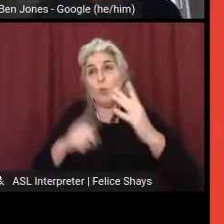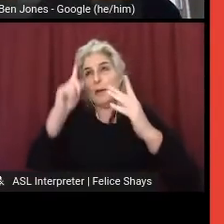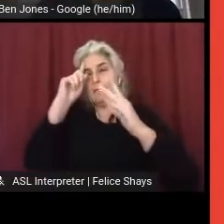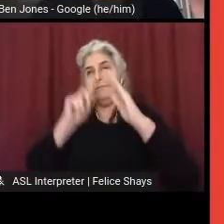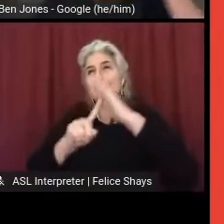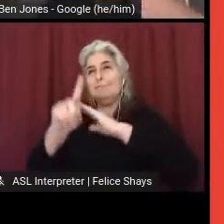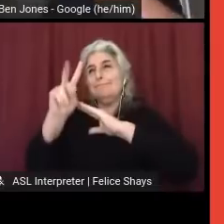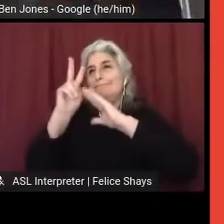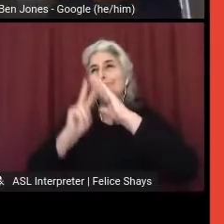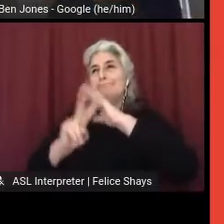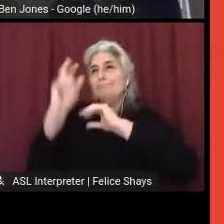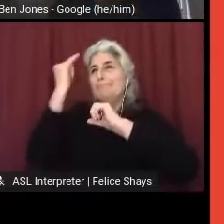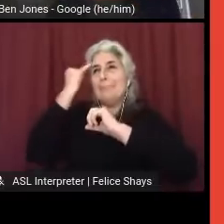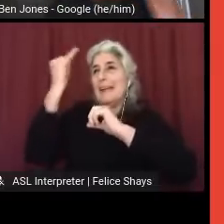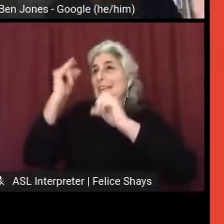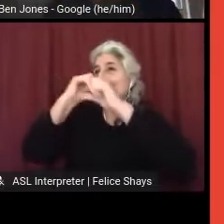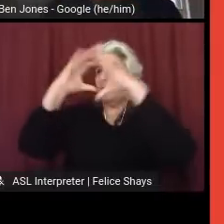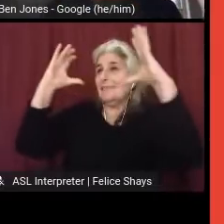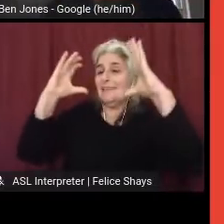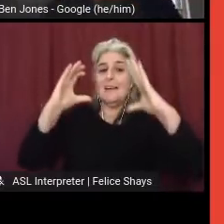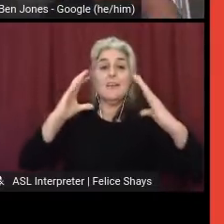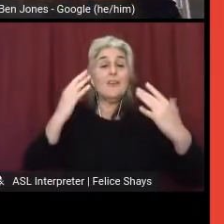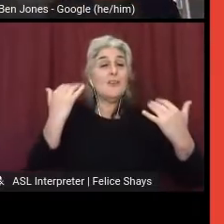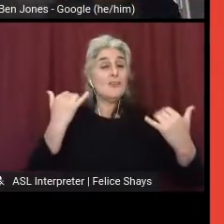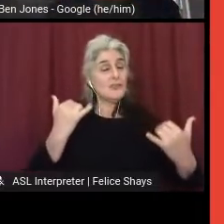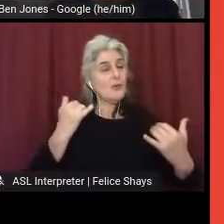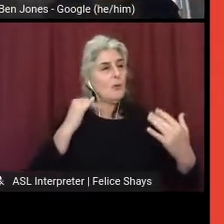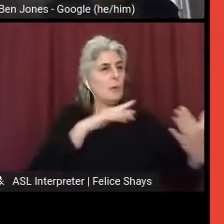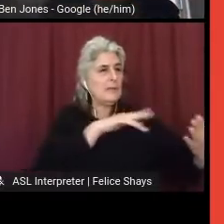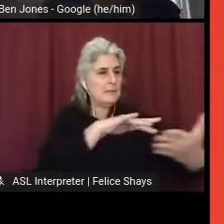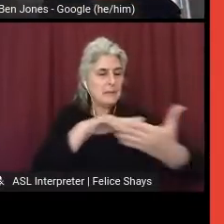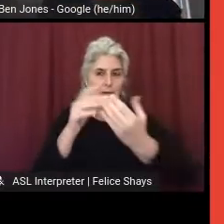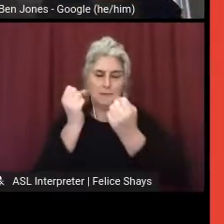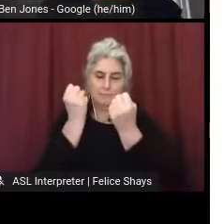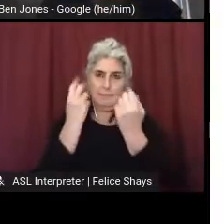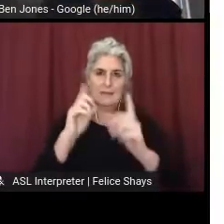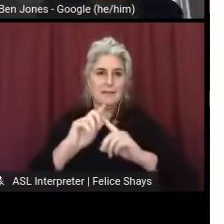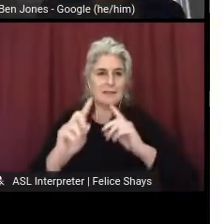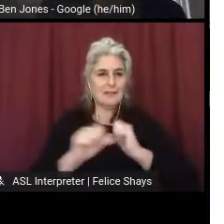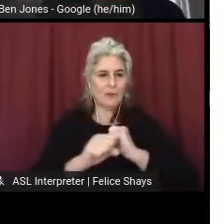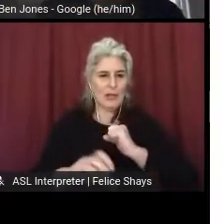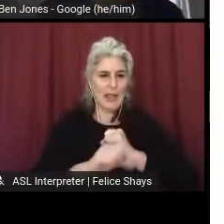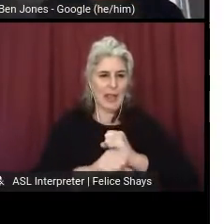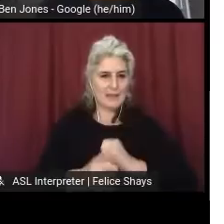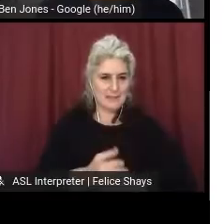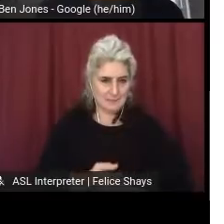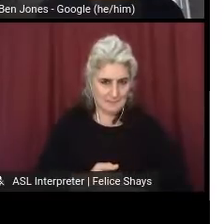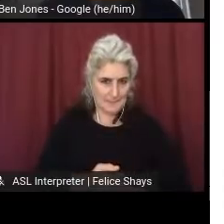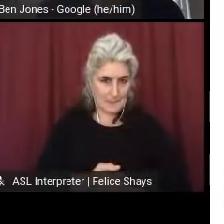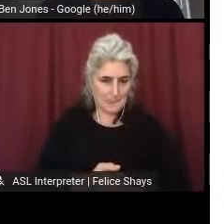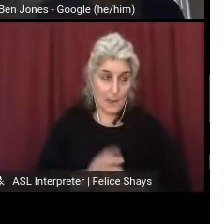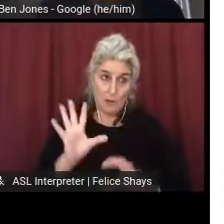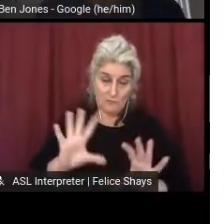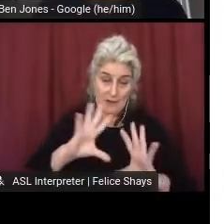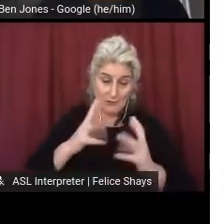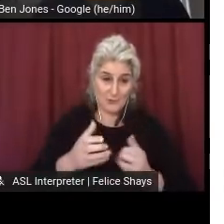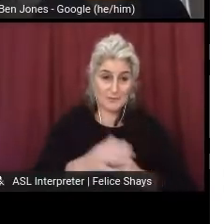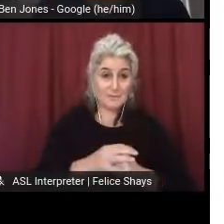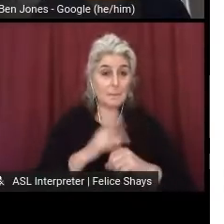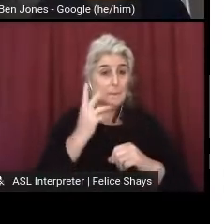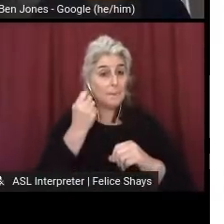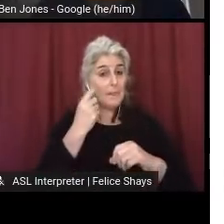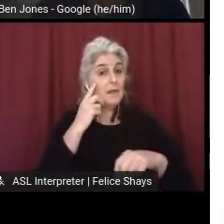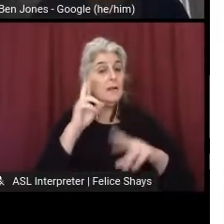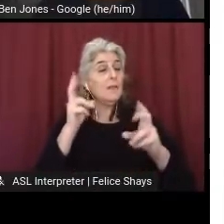ads globally, comparing a year ago to this year through two different periods in the year. The good news is that normal ads are